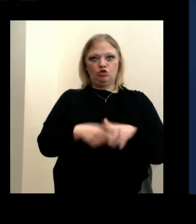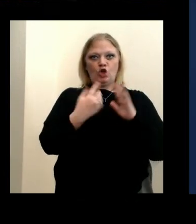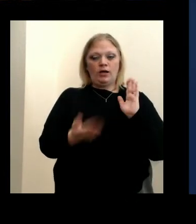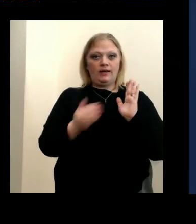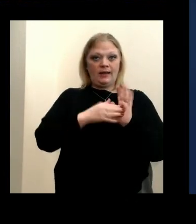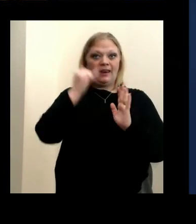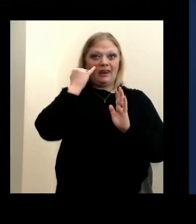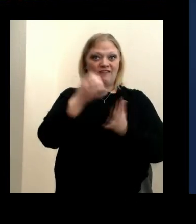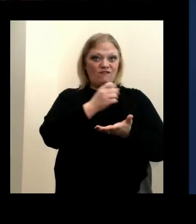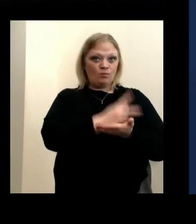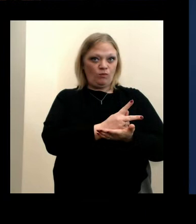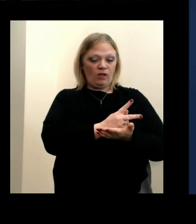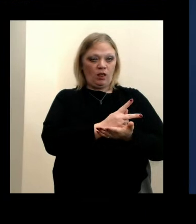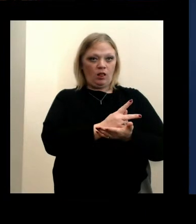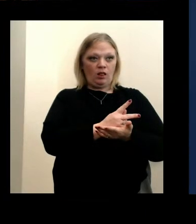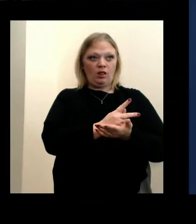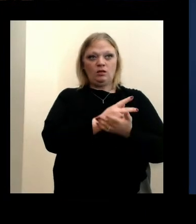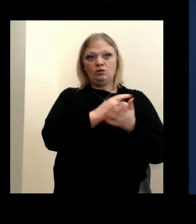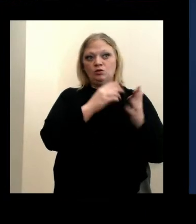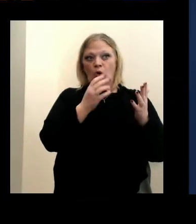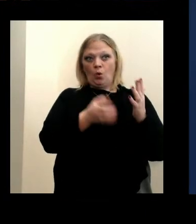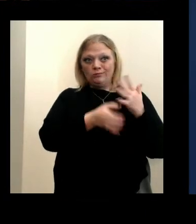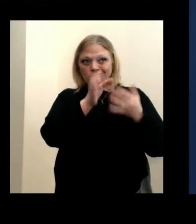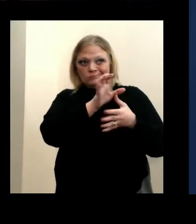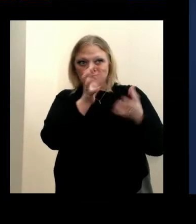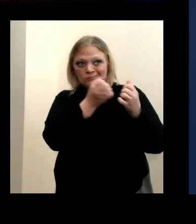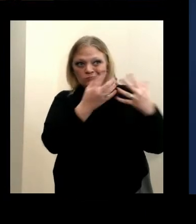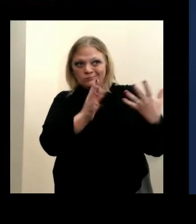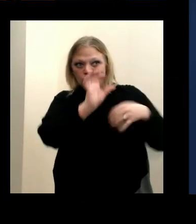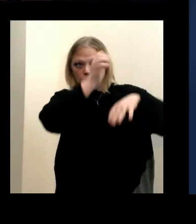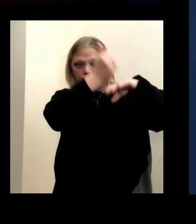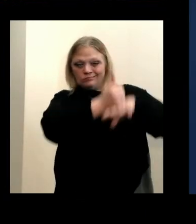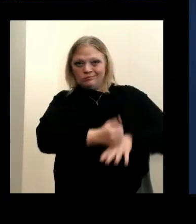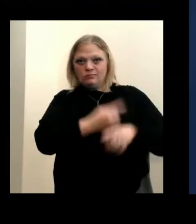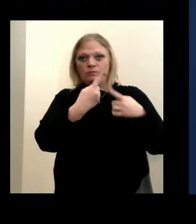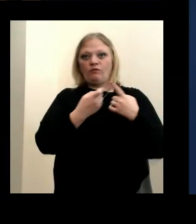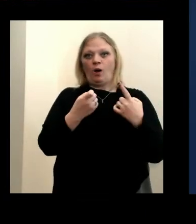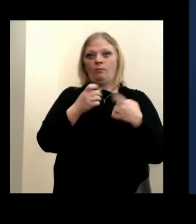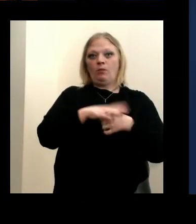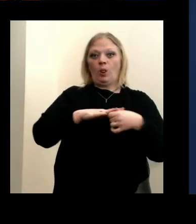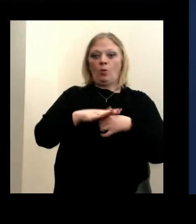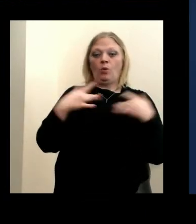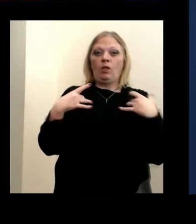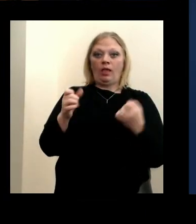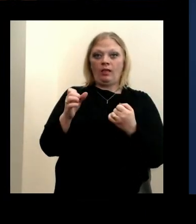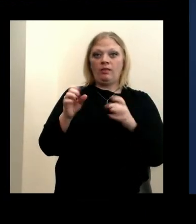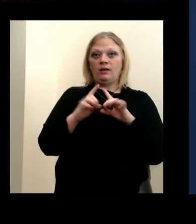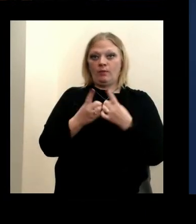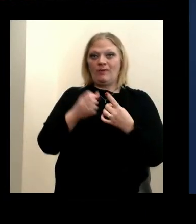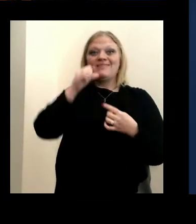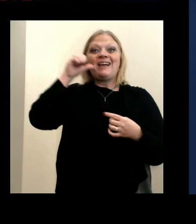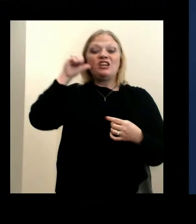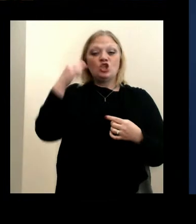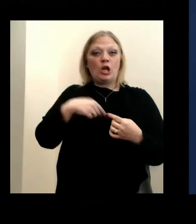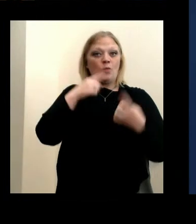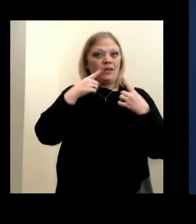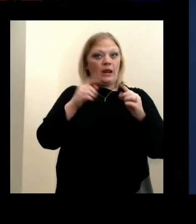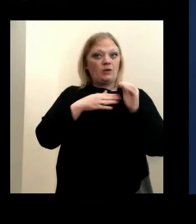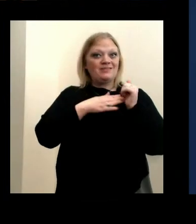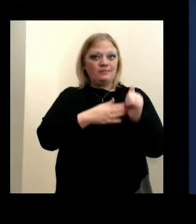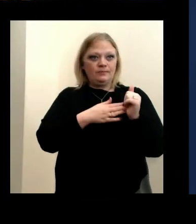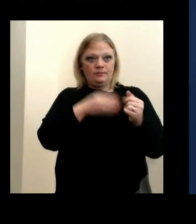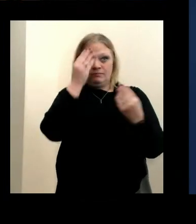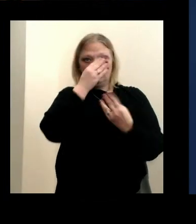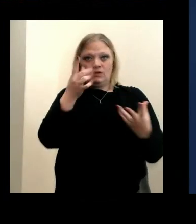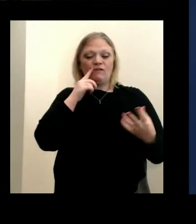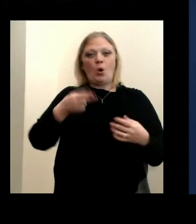and measures were put in place by the local health departments. Yesterday we announced our guidance with regards to higher risk